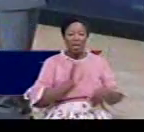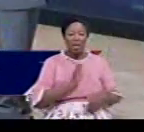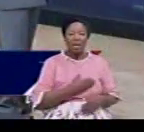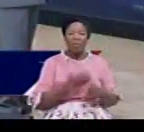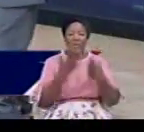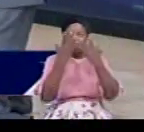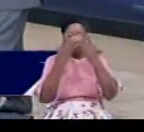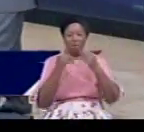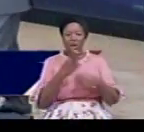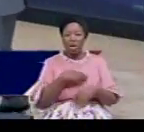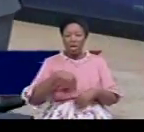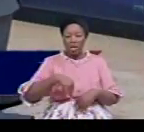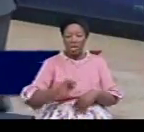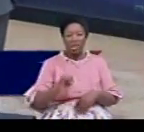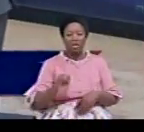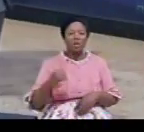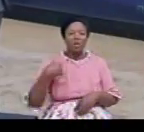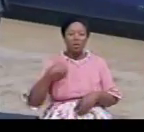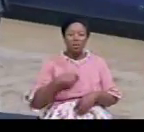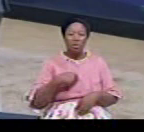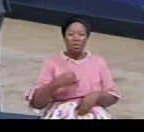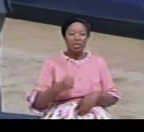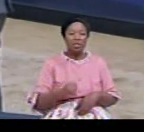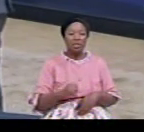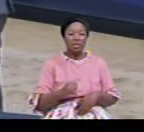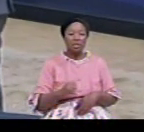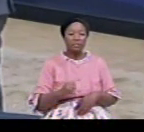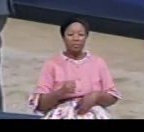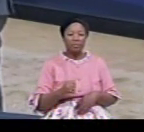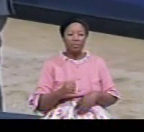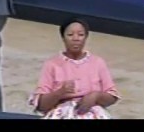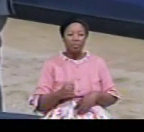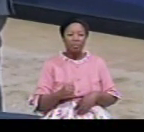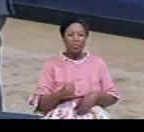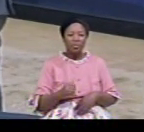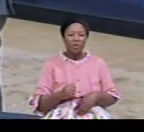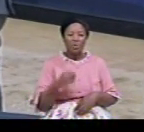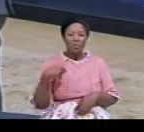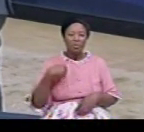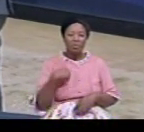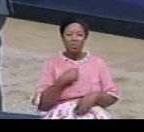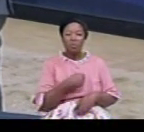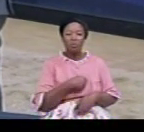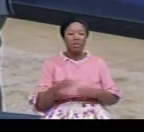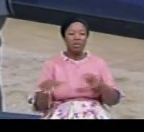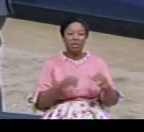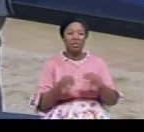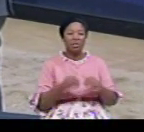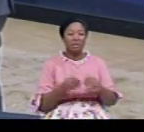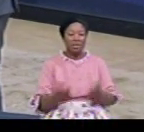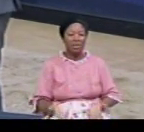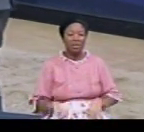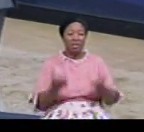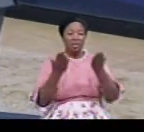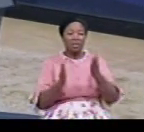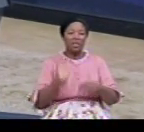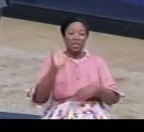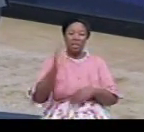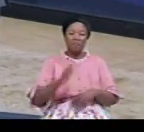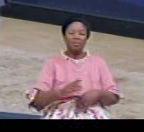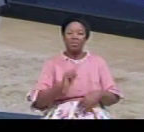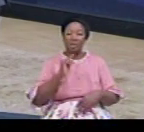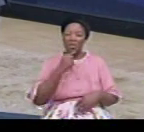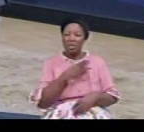we did esteem him stricken, smitten of God, and afflicted. In verse 5,